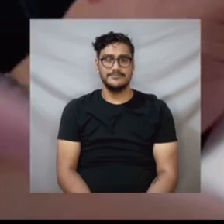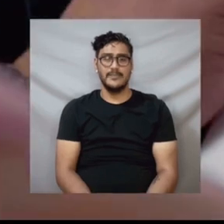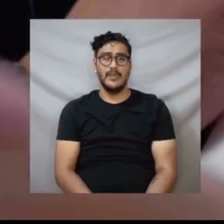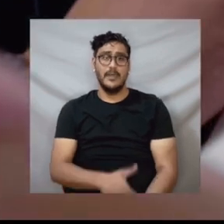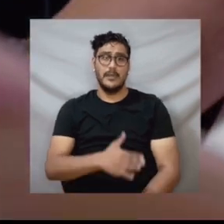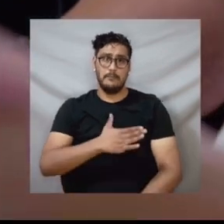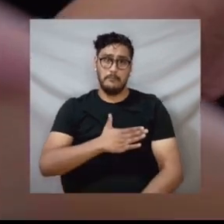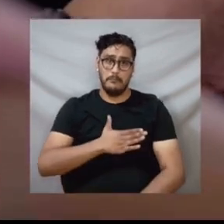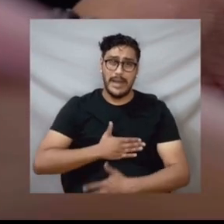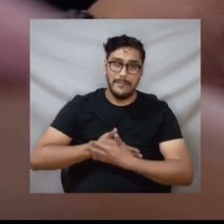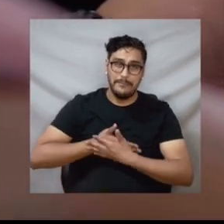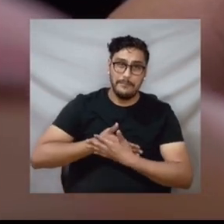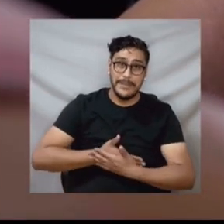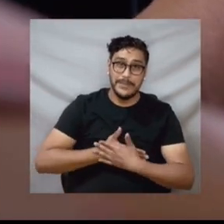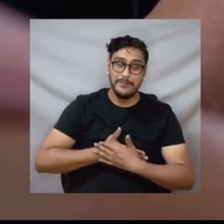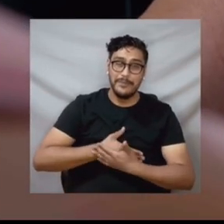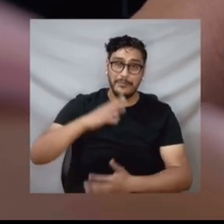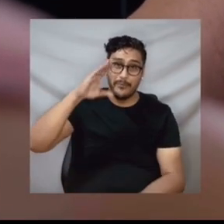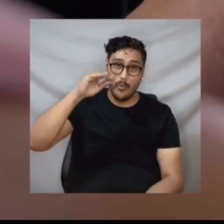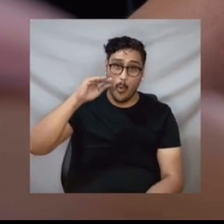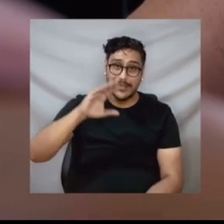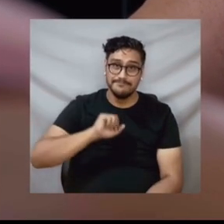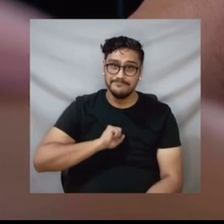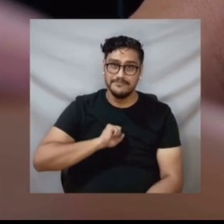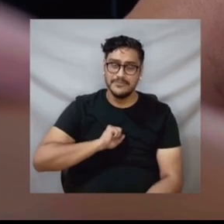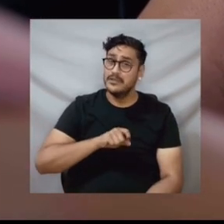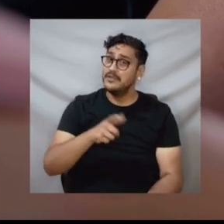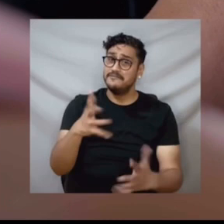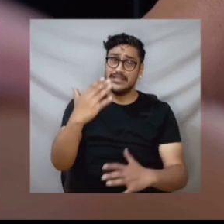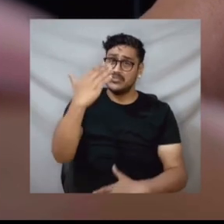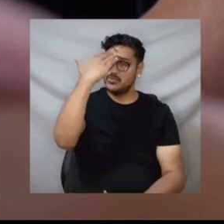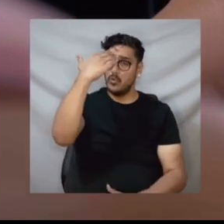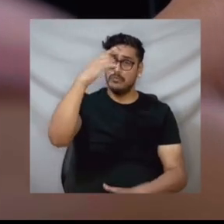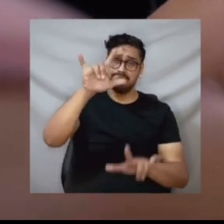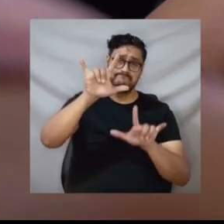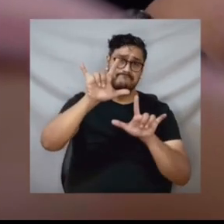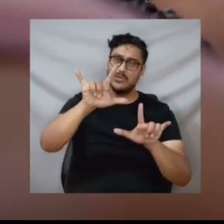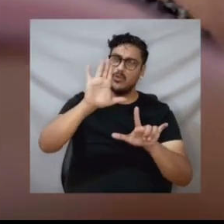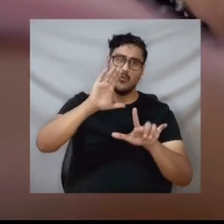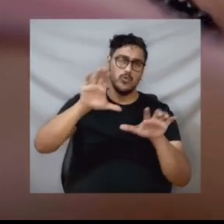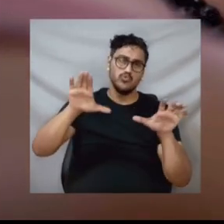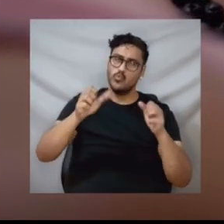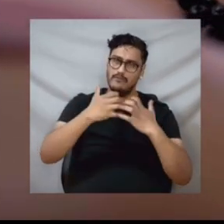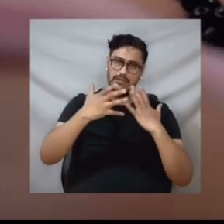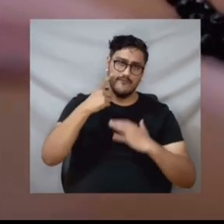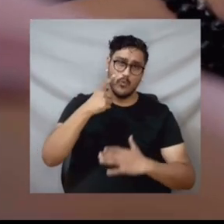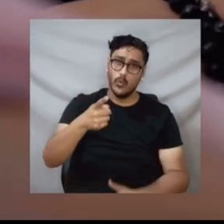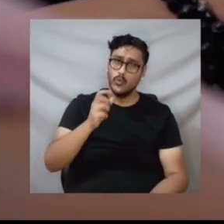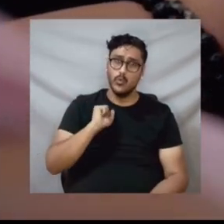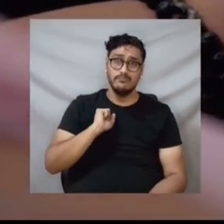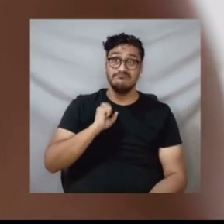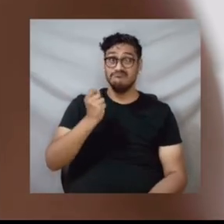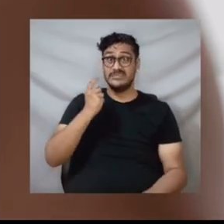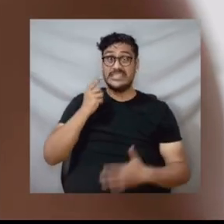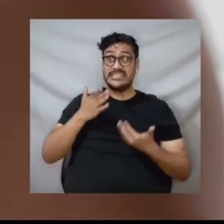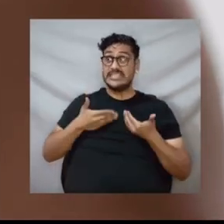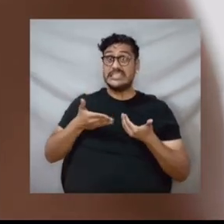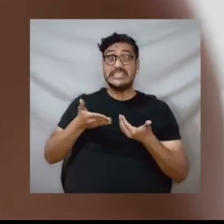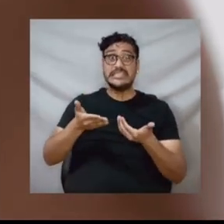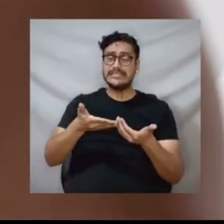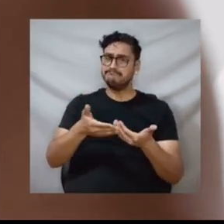my baby boy as always you know i love you and would do anything for you it hasn't been a smooth